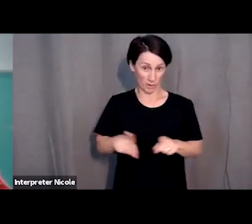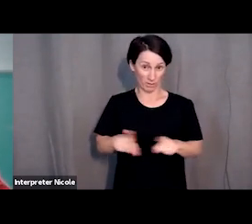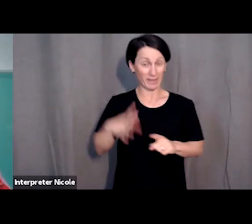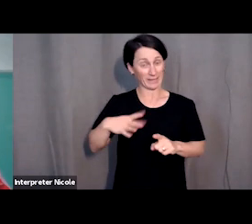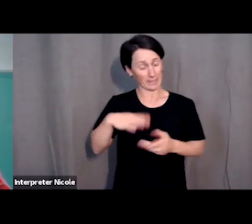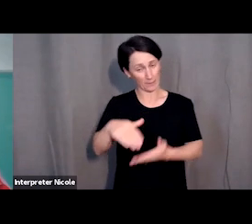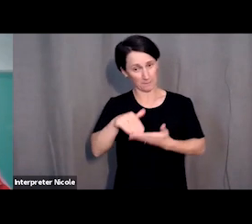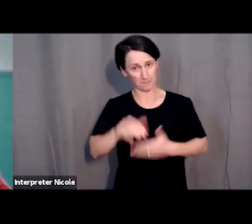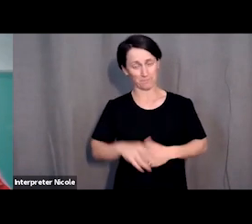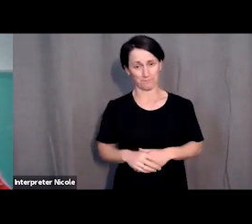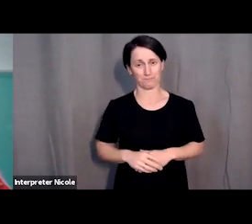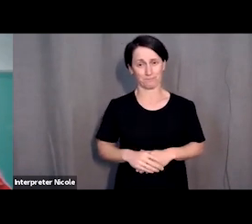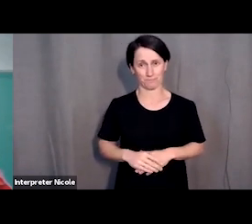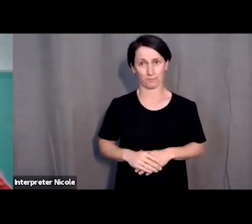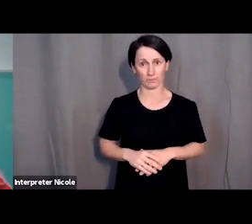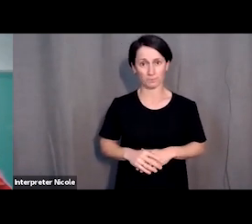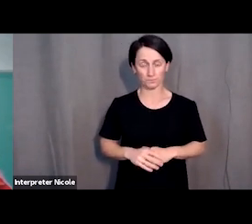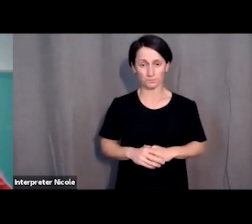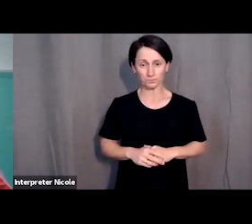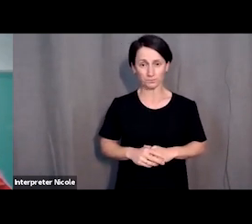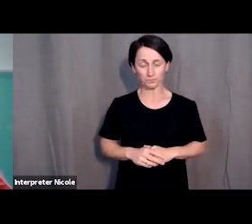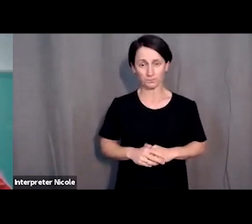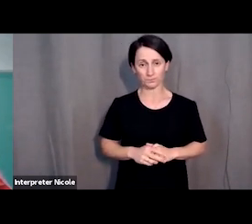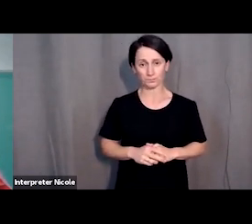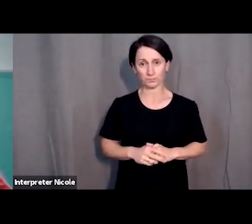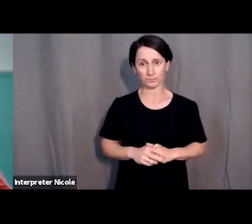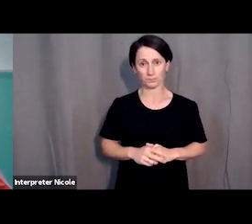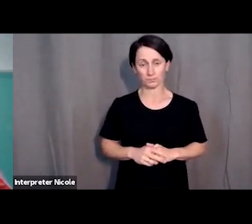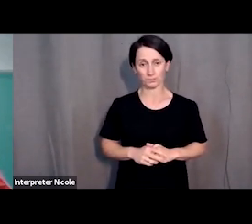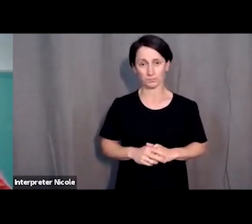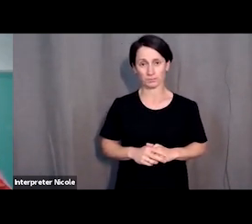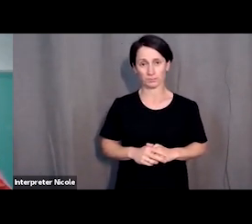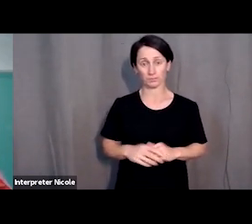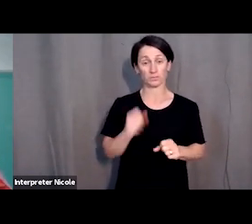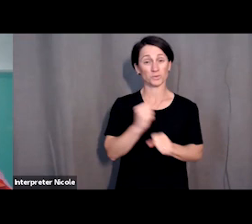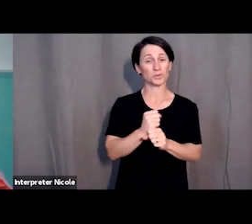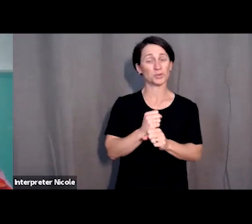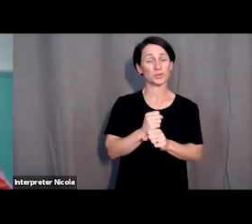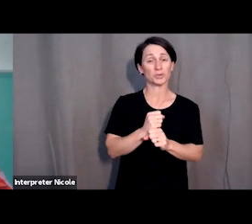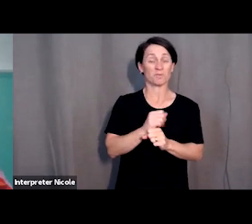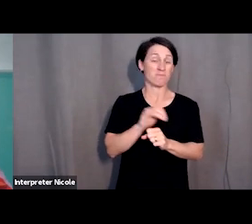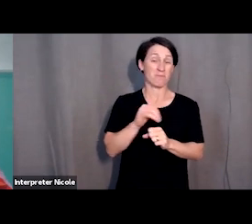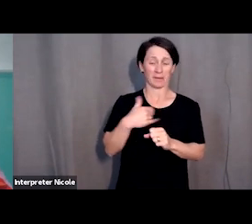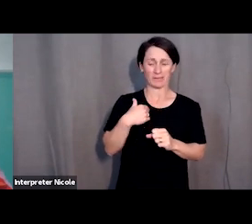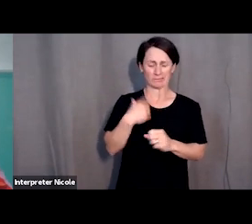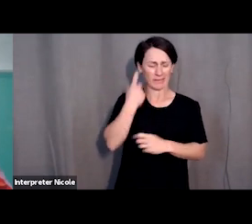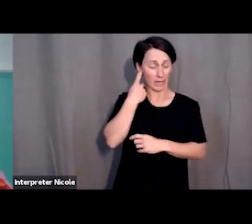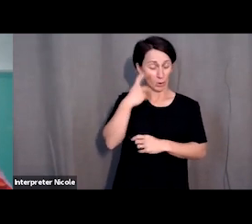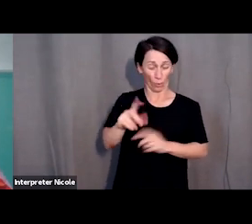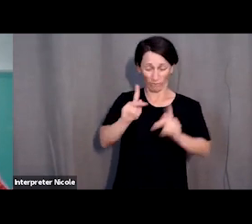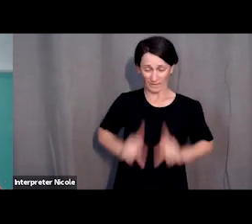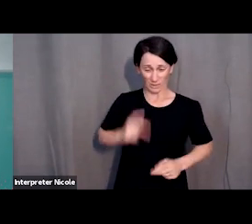that they needed physical health care, but other things might have stopped them from actually seeking that physical health care. Again,